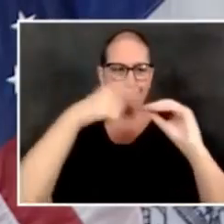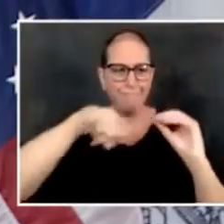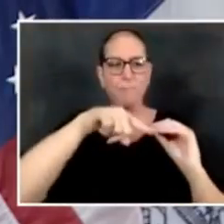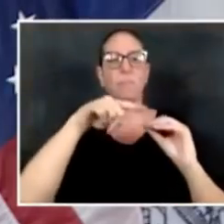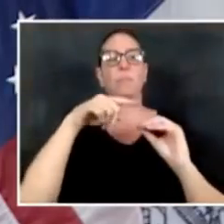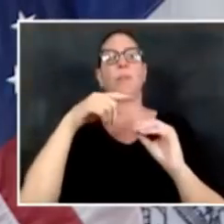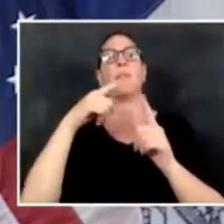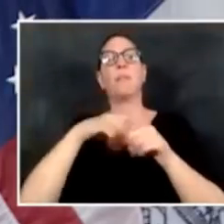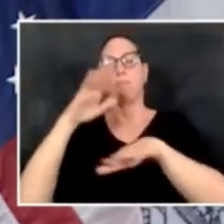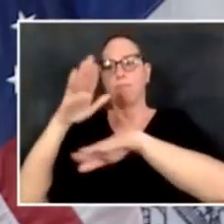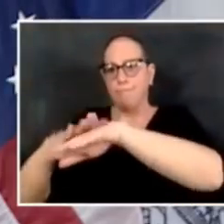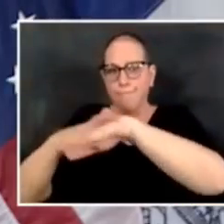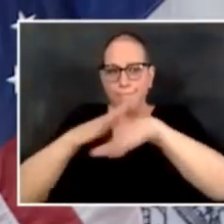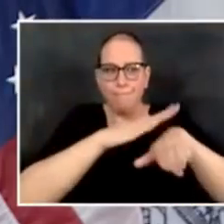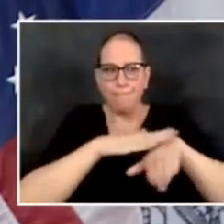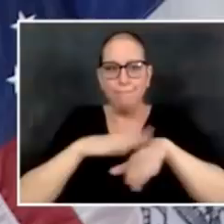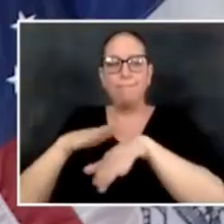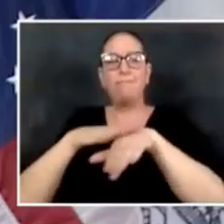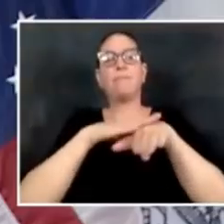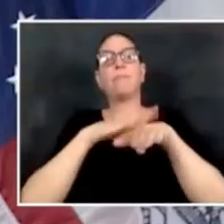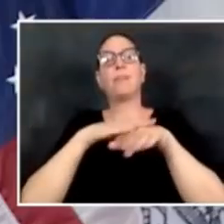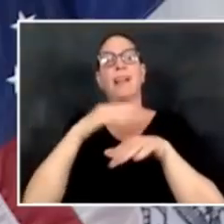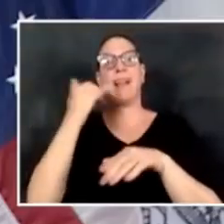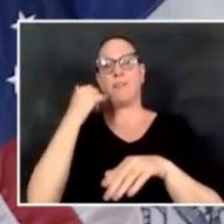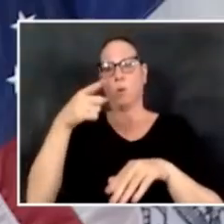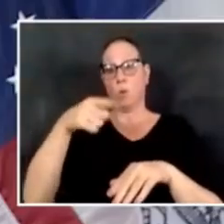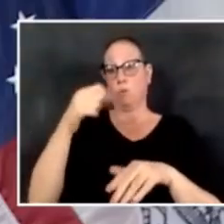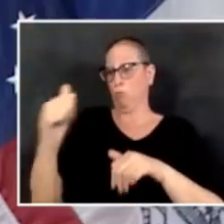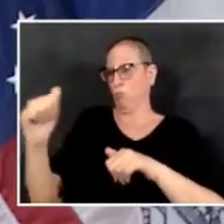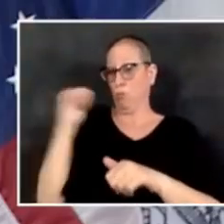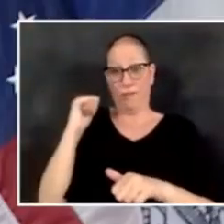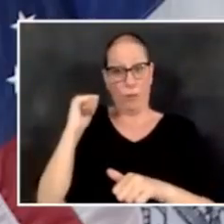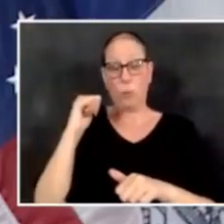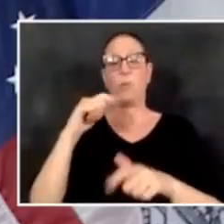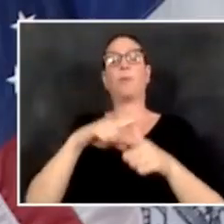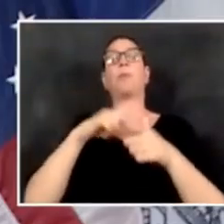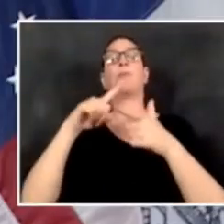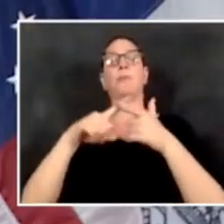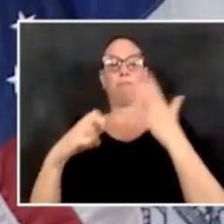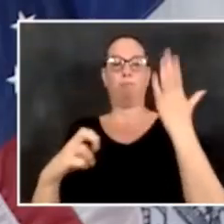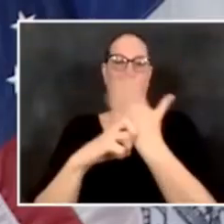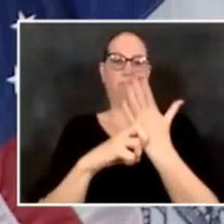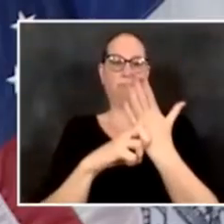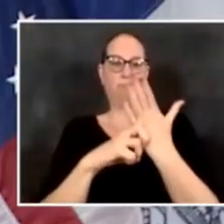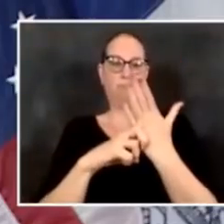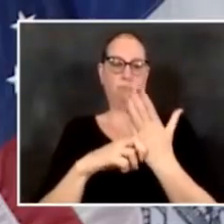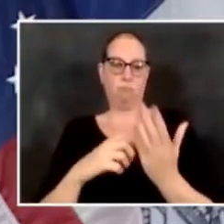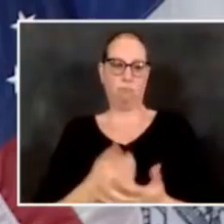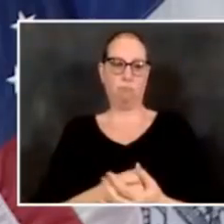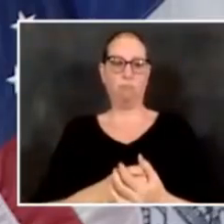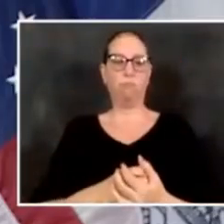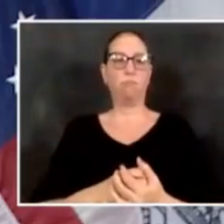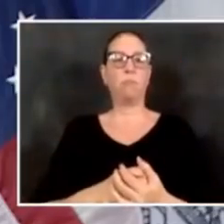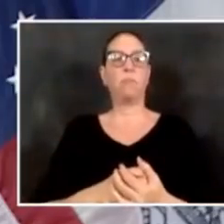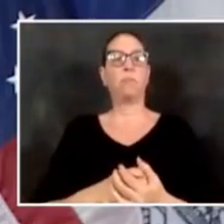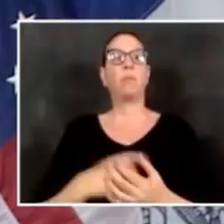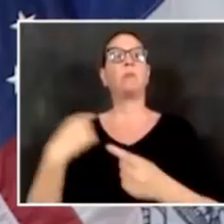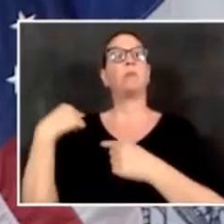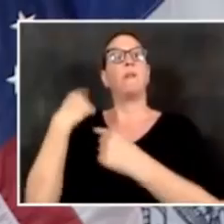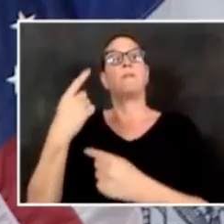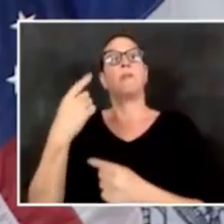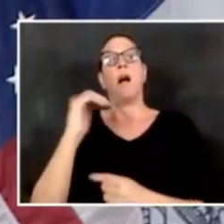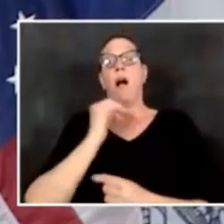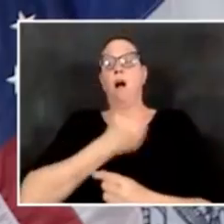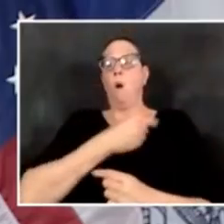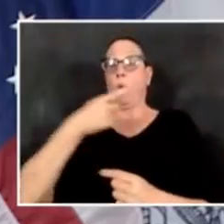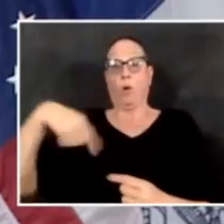very infrequently happening when you look at the totality of our interactions. But absolutely, there is nothing that says